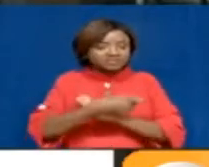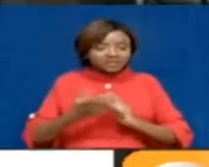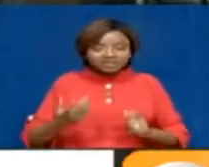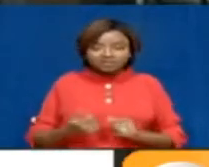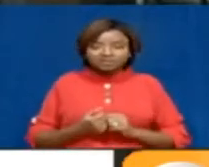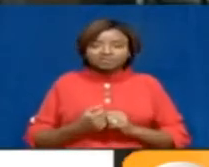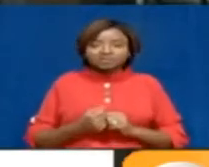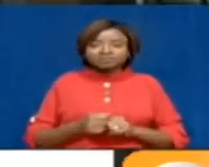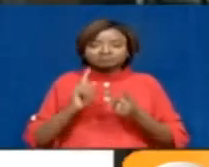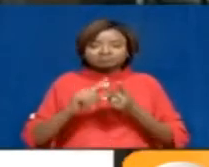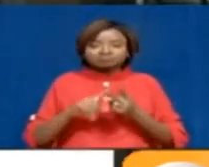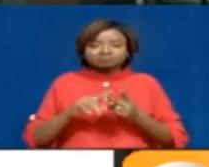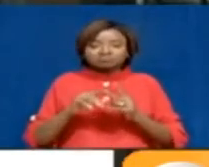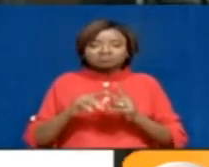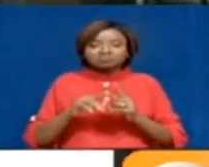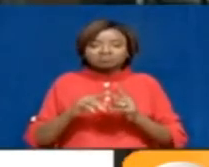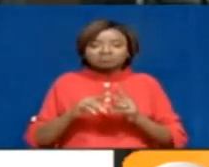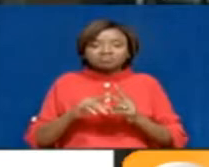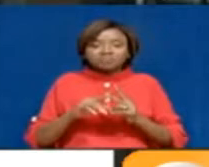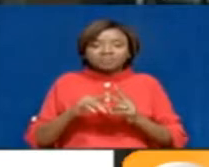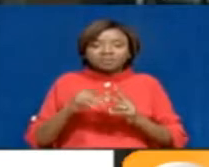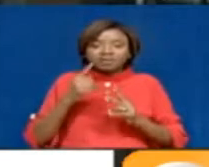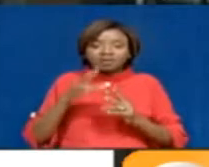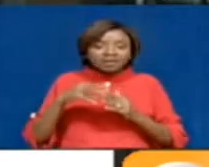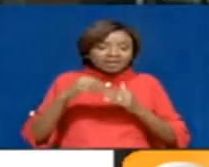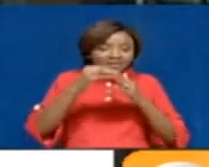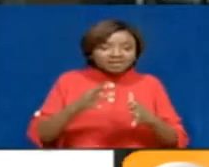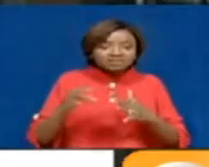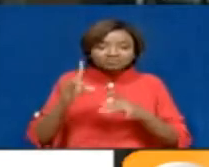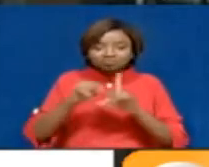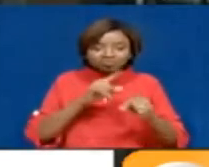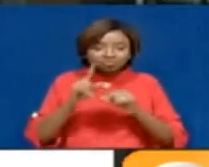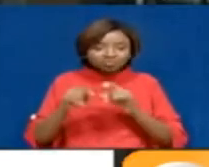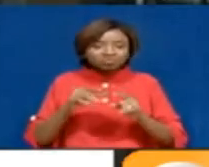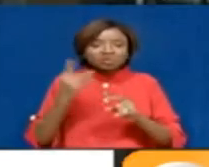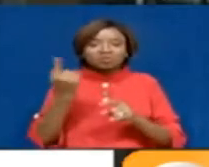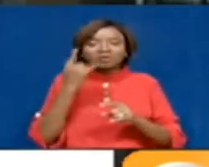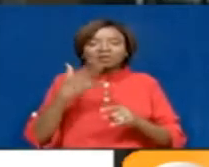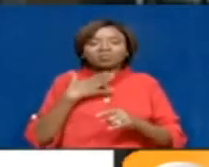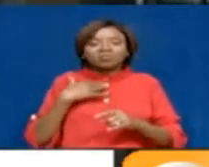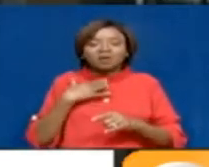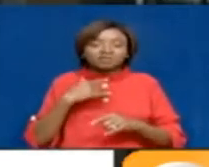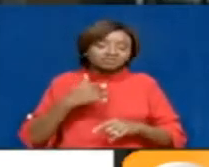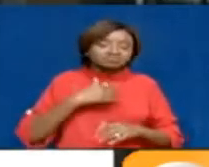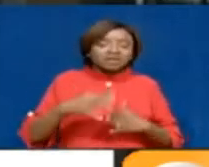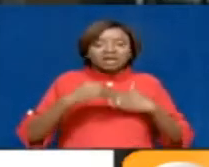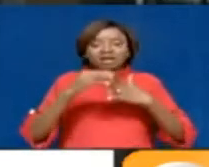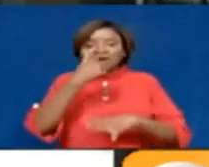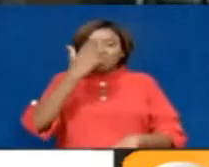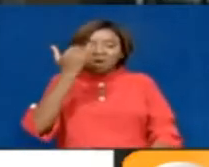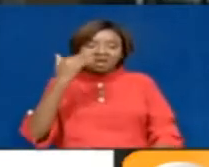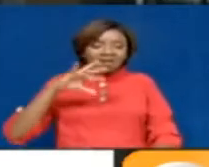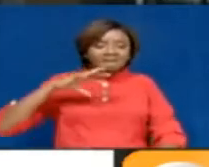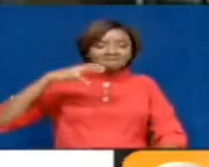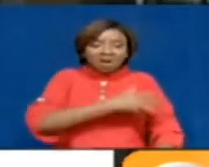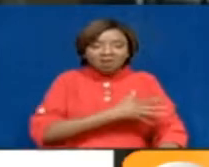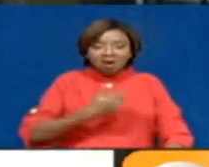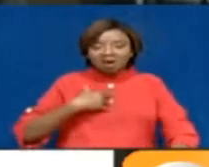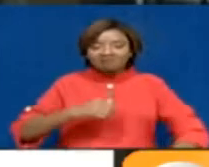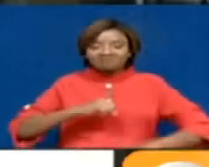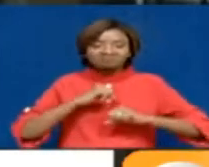votes and change their attitude towards leadership, whereby they are not looking for leadership just because of the power they'll get or